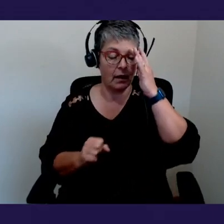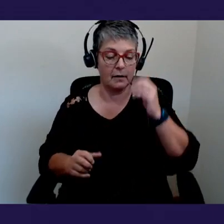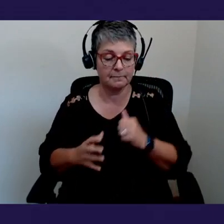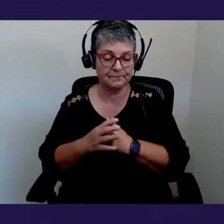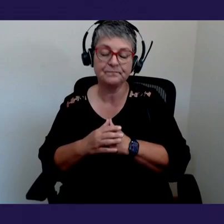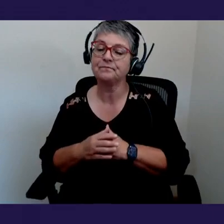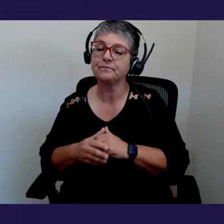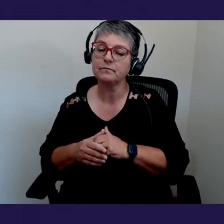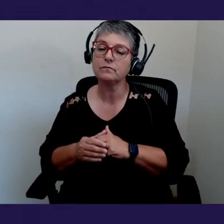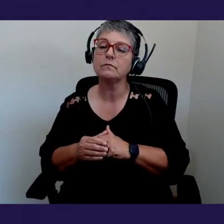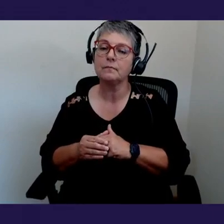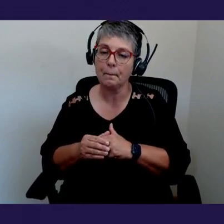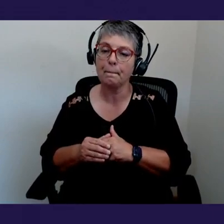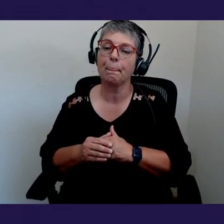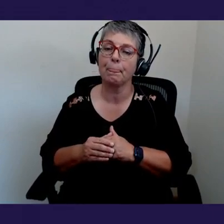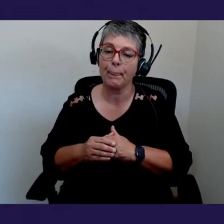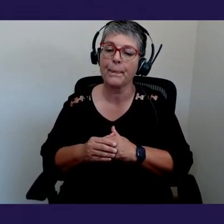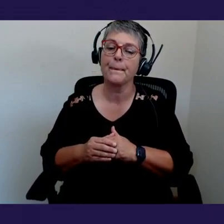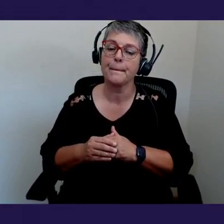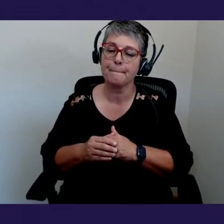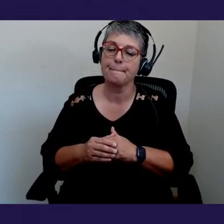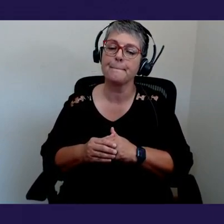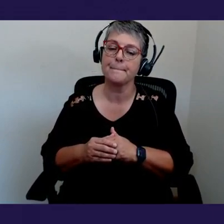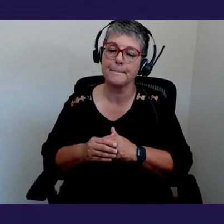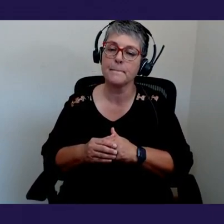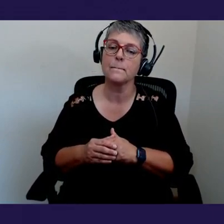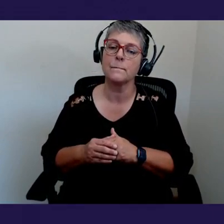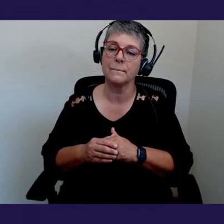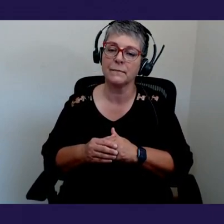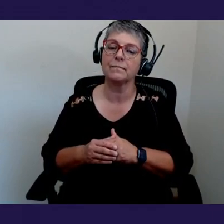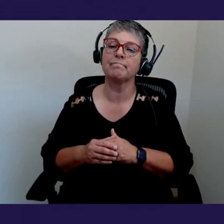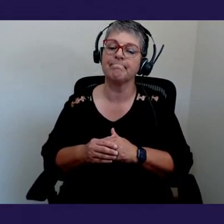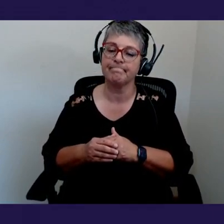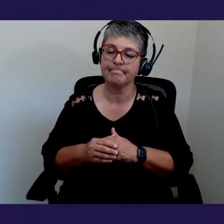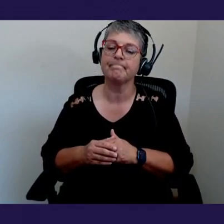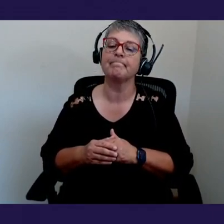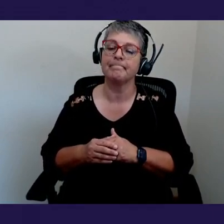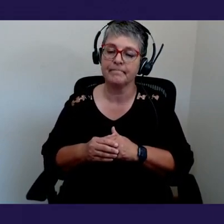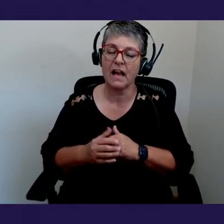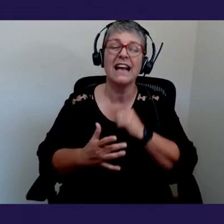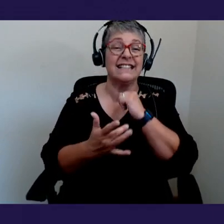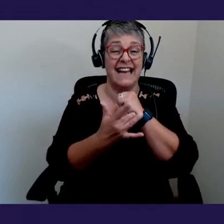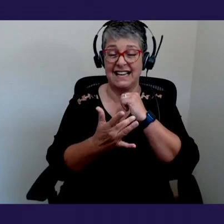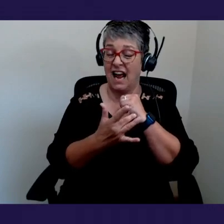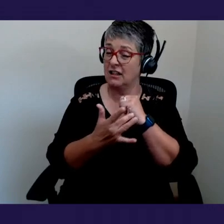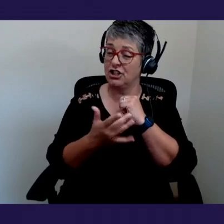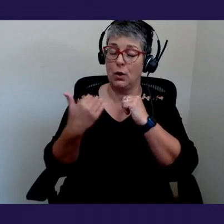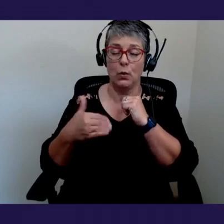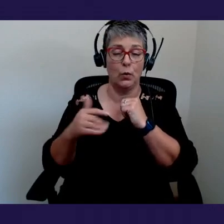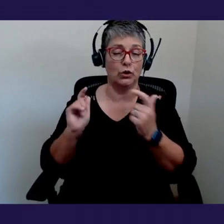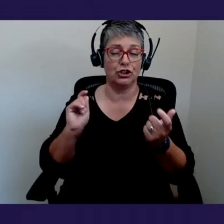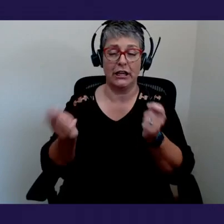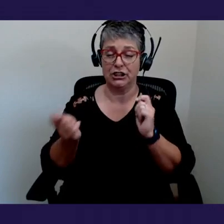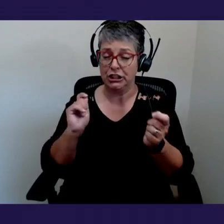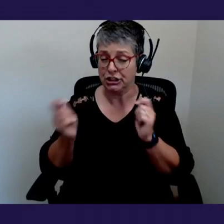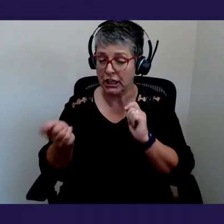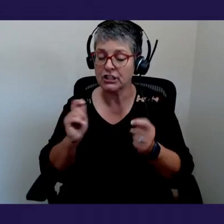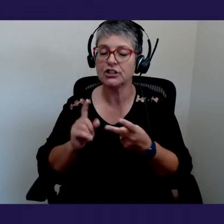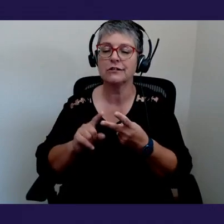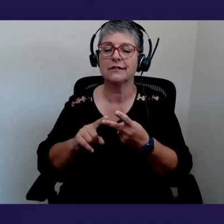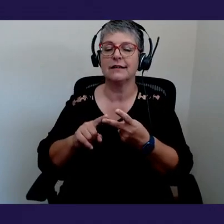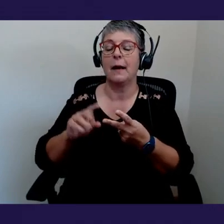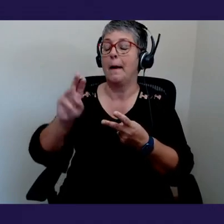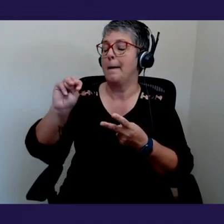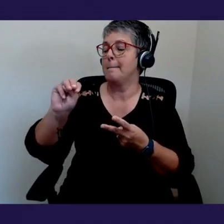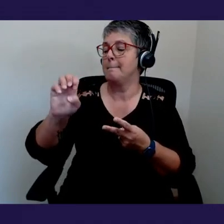we covered some of the changing landscape and the changing technology. We talked about media monitoring, which is an area